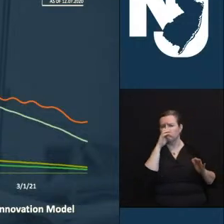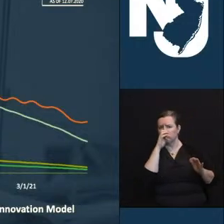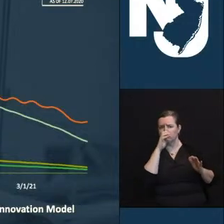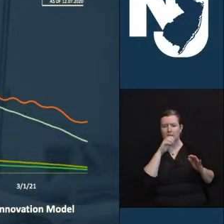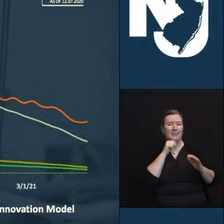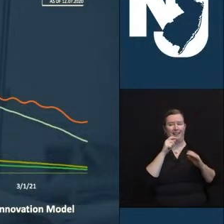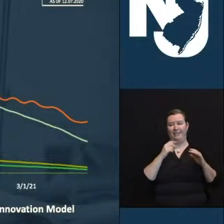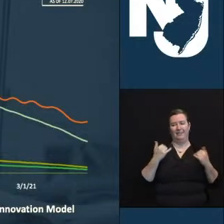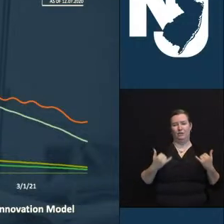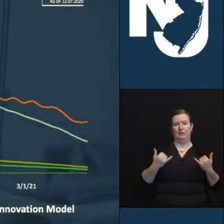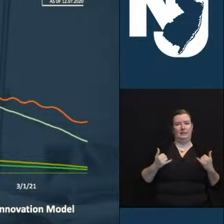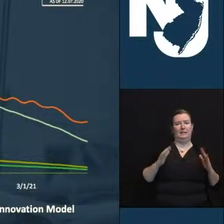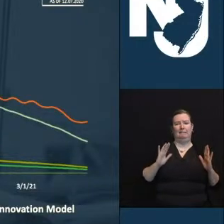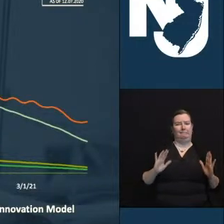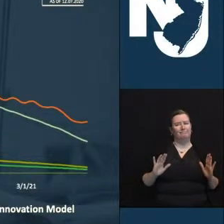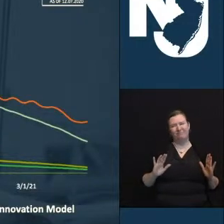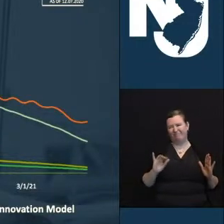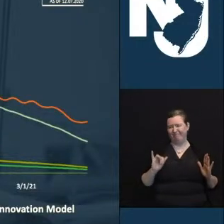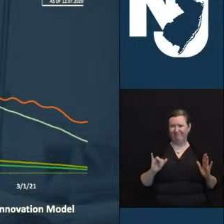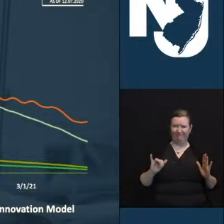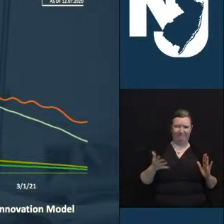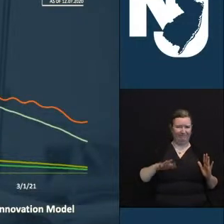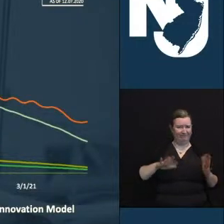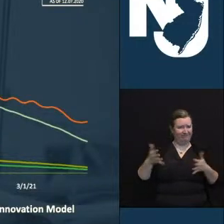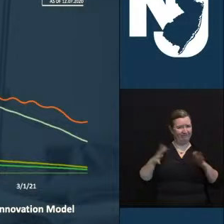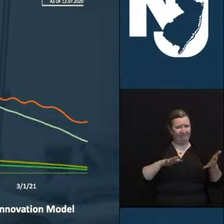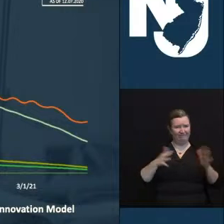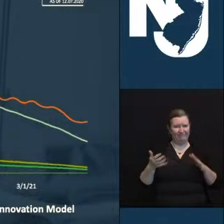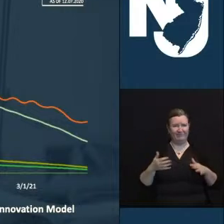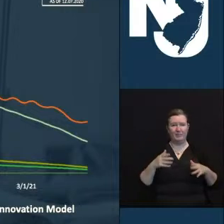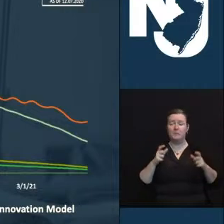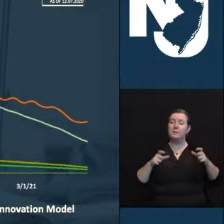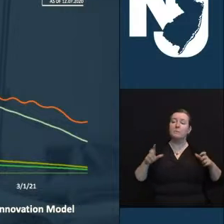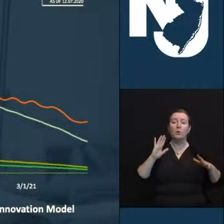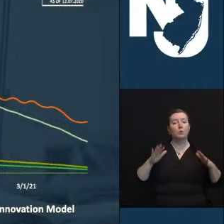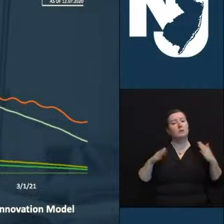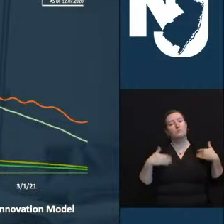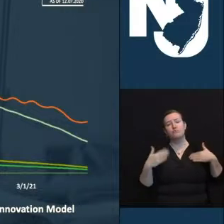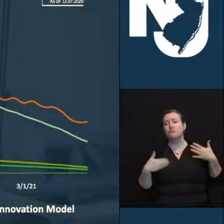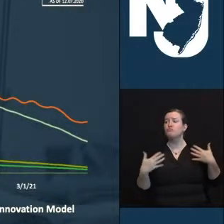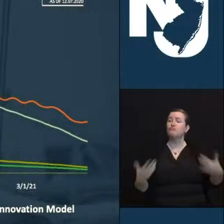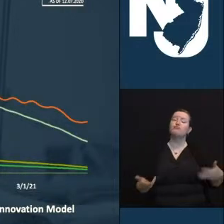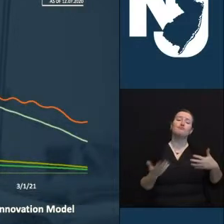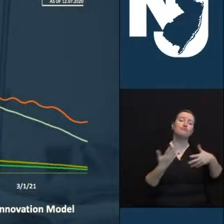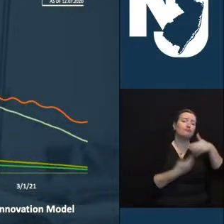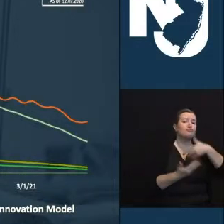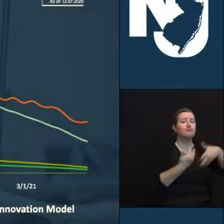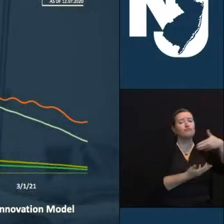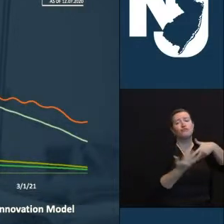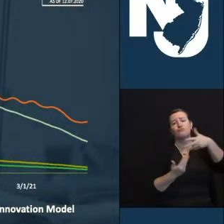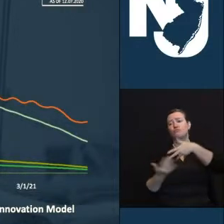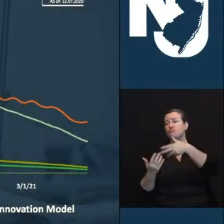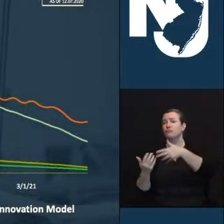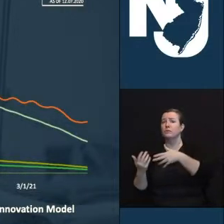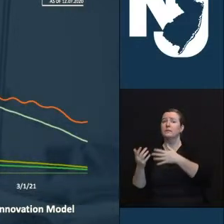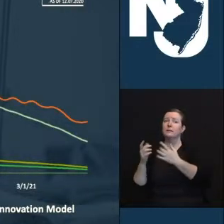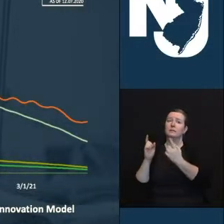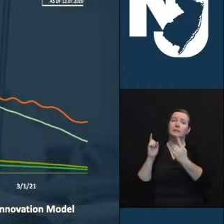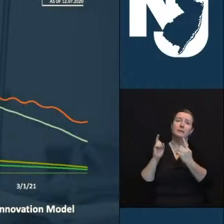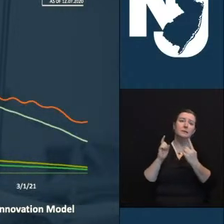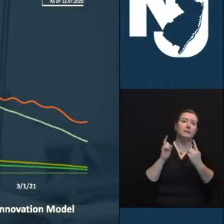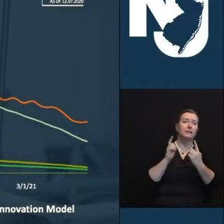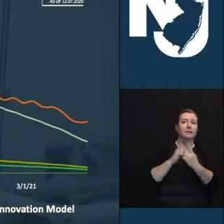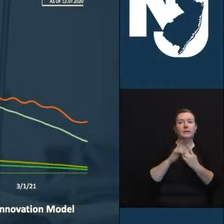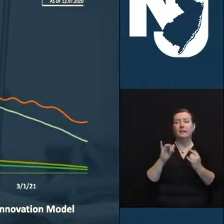public, and that folks are just going to go about their holidays and gatherings with others as they want to and as they traditionally have